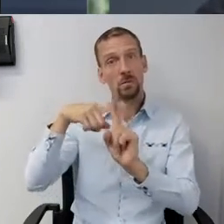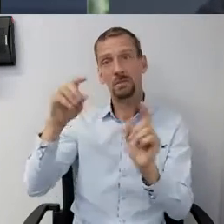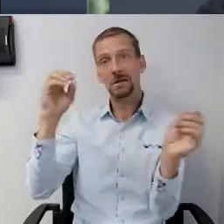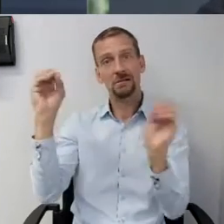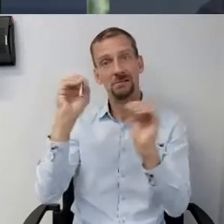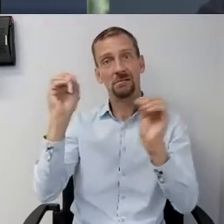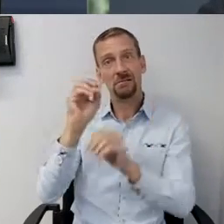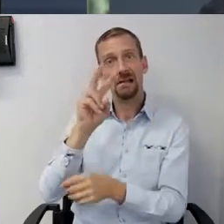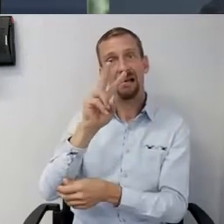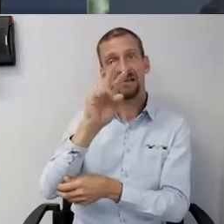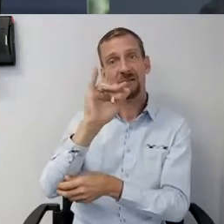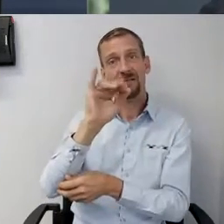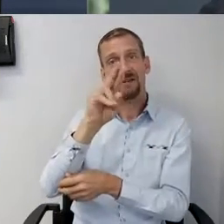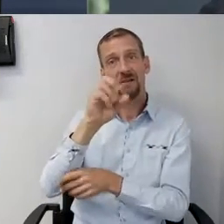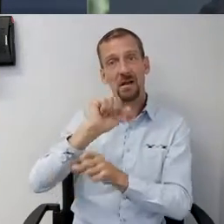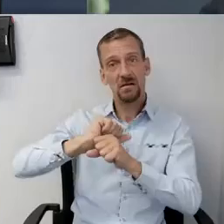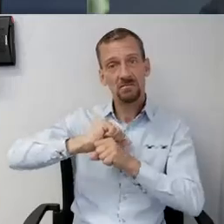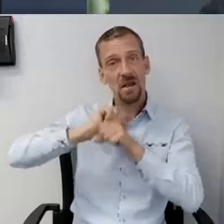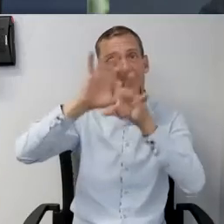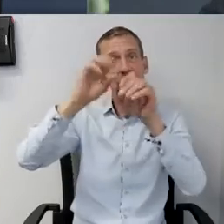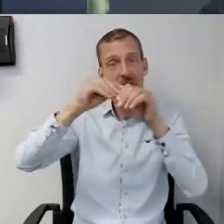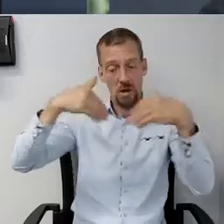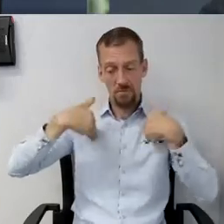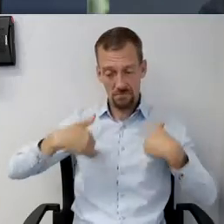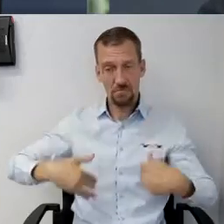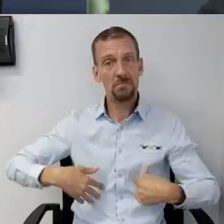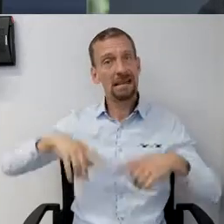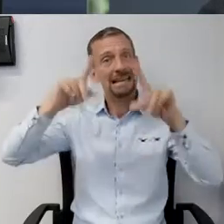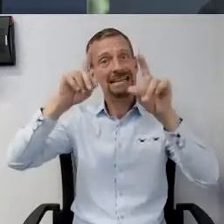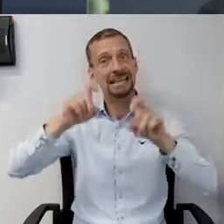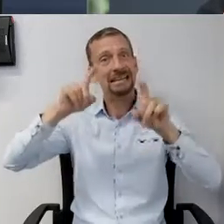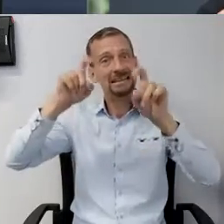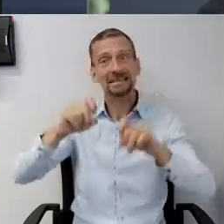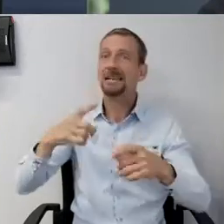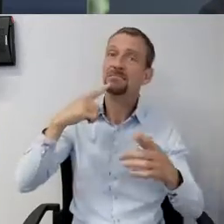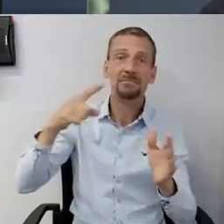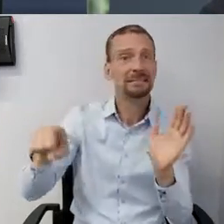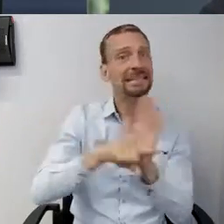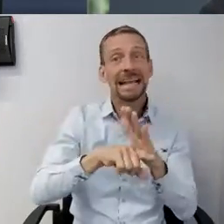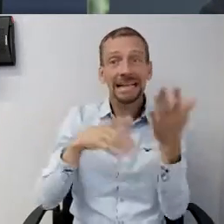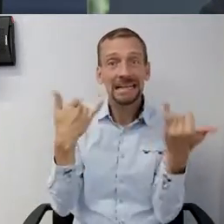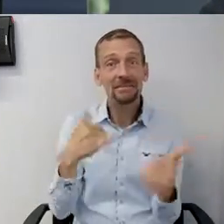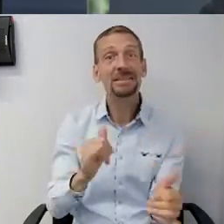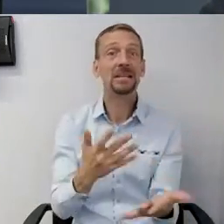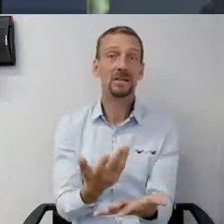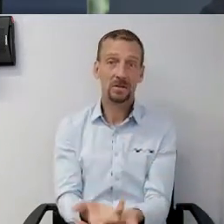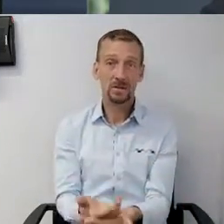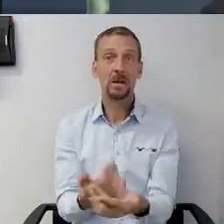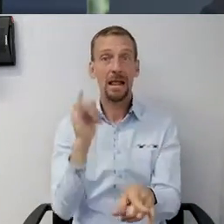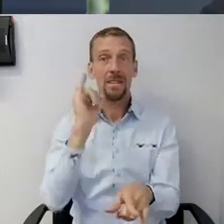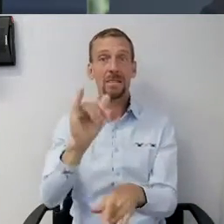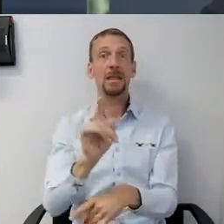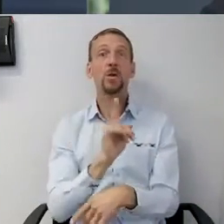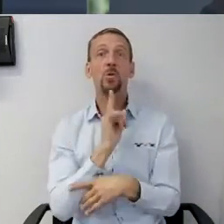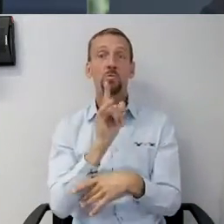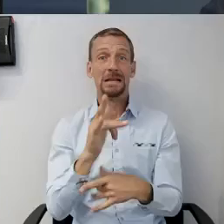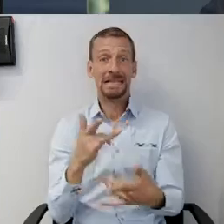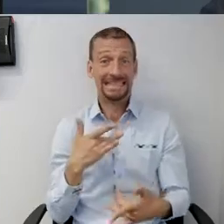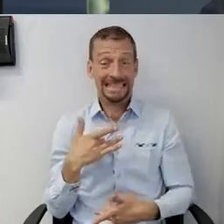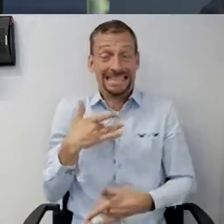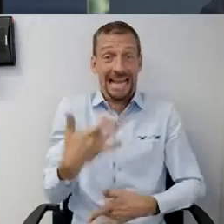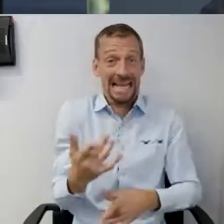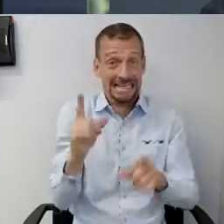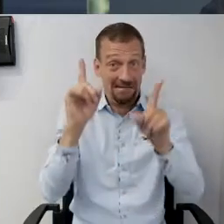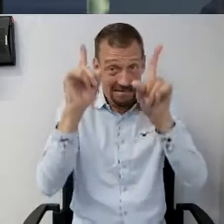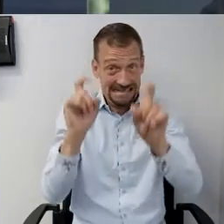enough of the virus in their bloodstream to be detected by the molecular test, which is hypersensitive.